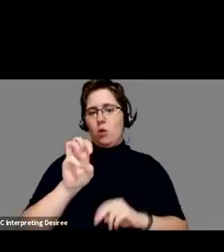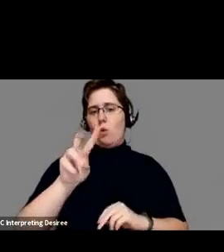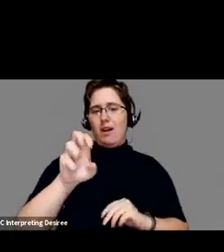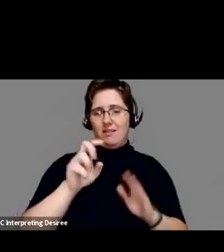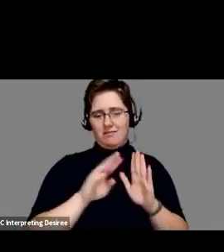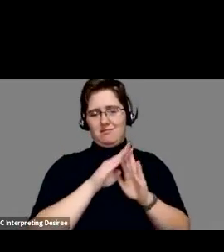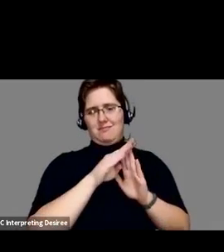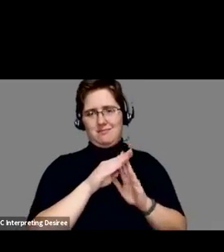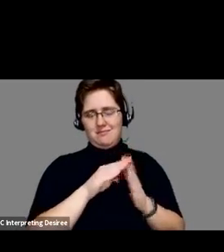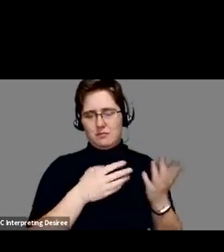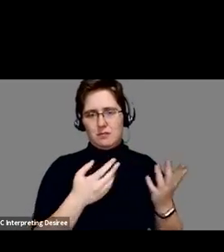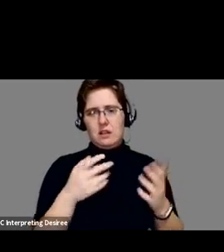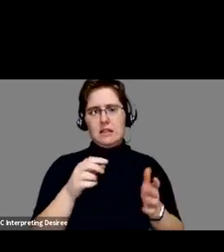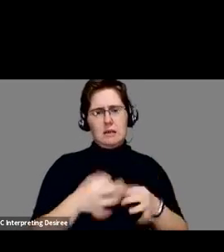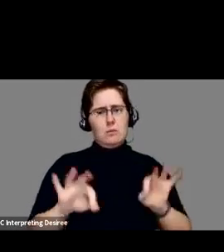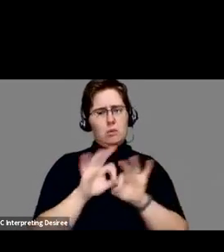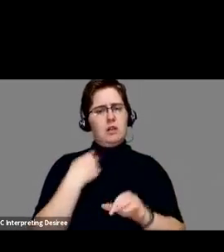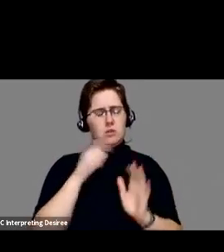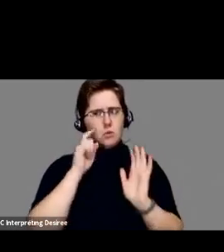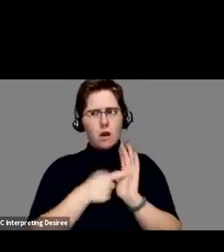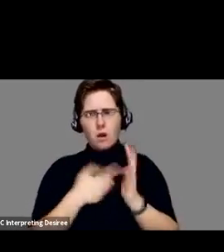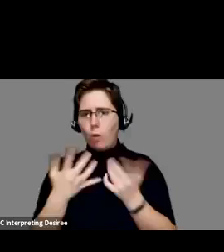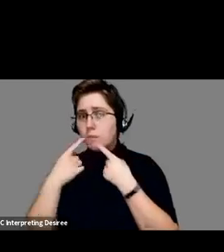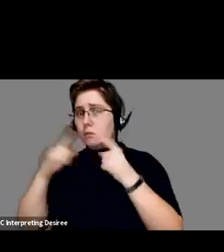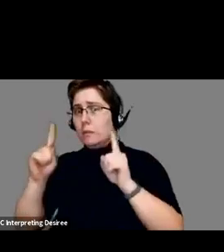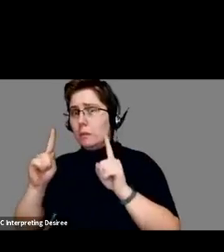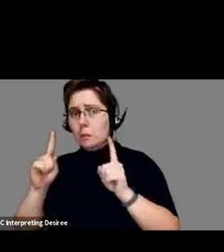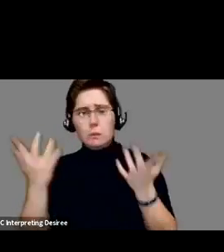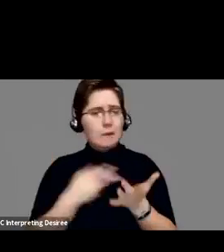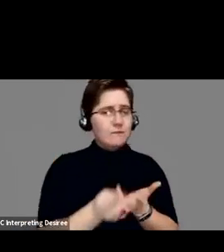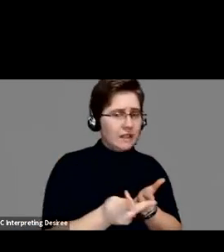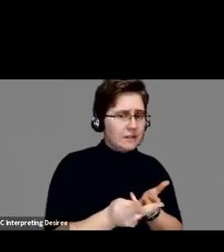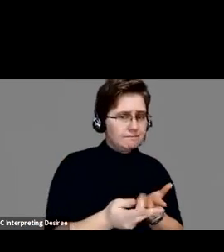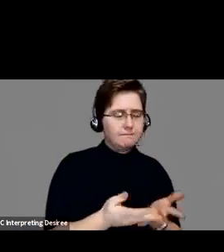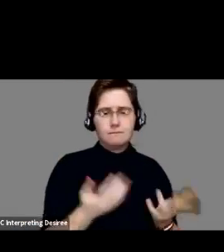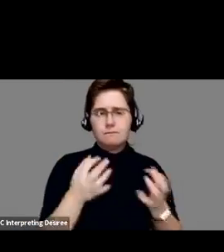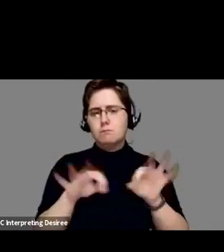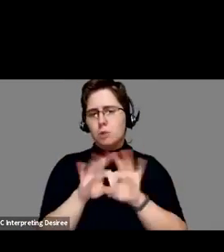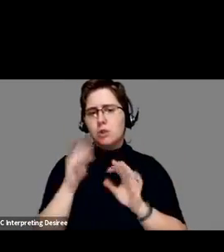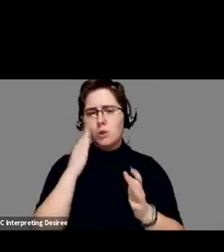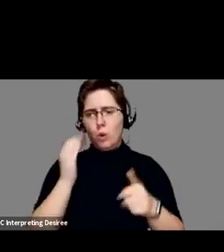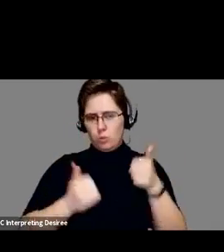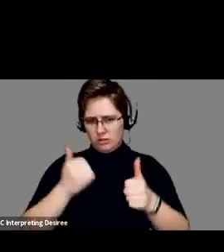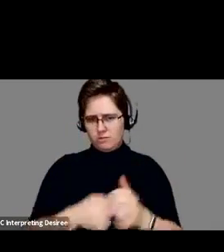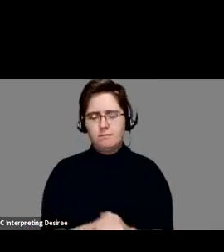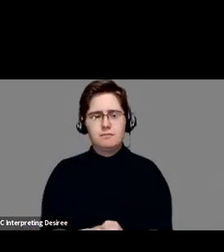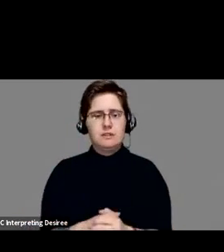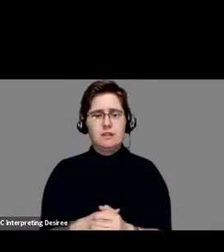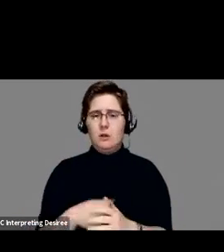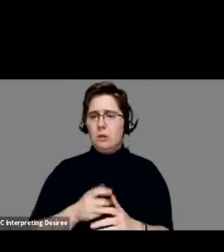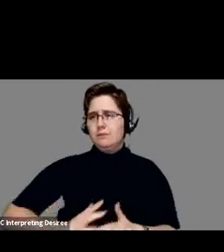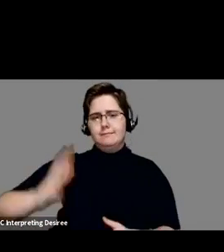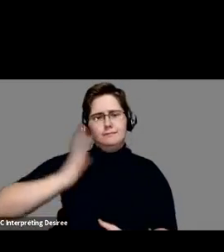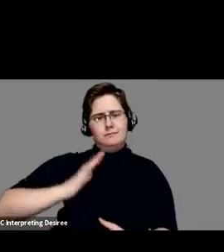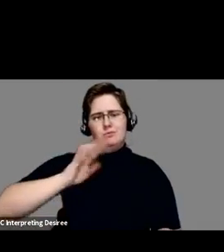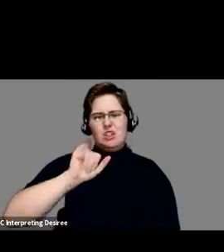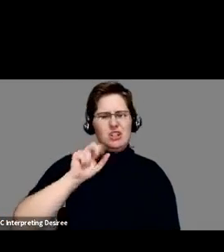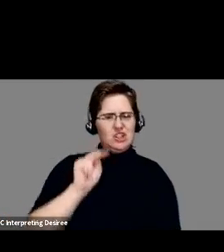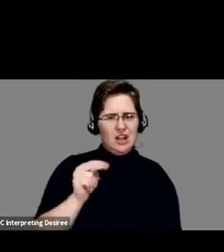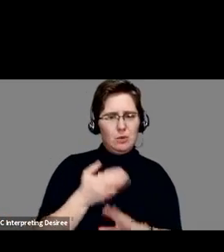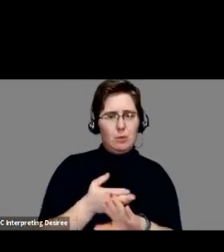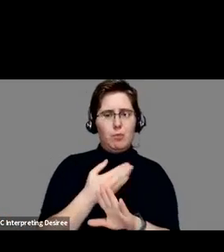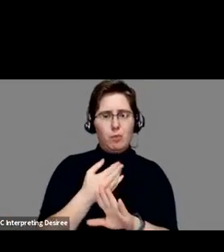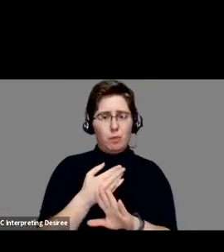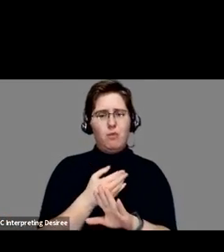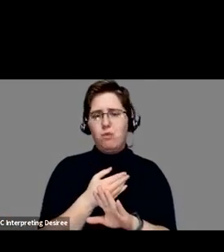to recognize those things that worked and those things that didn't. So early on in the process, even back in January, before we